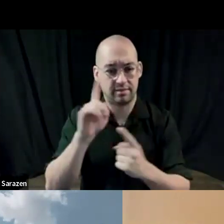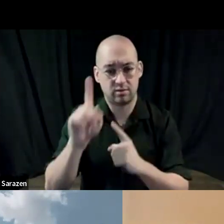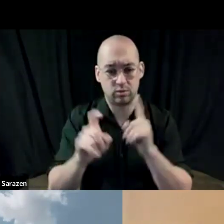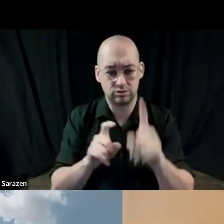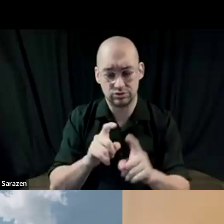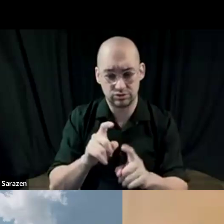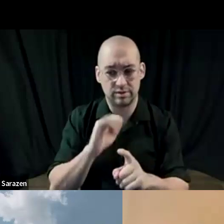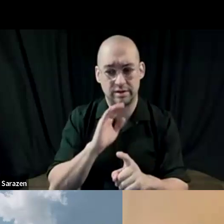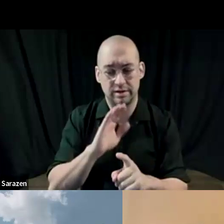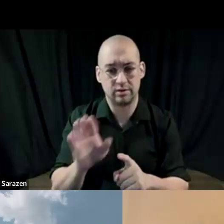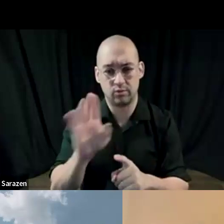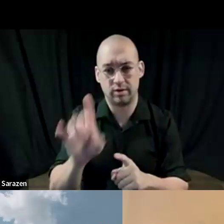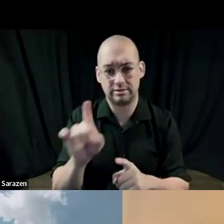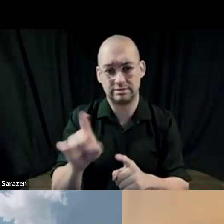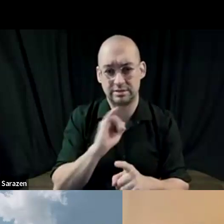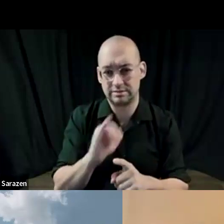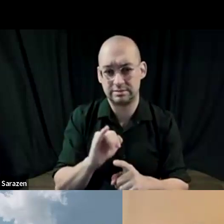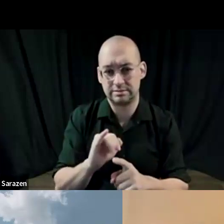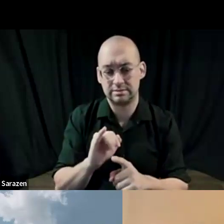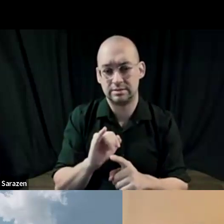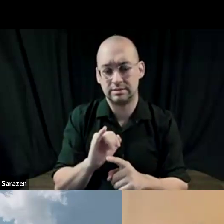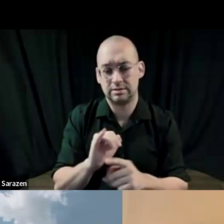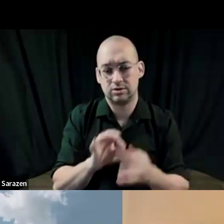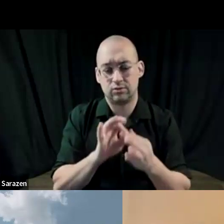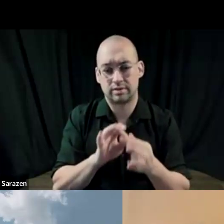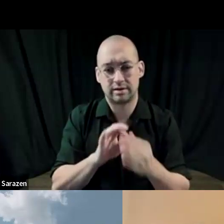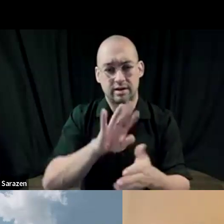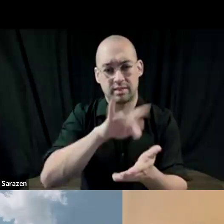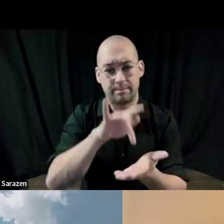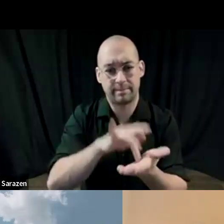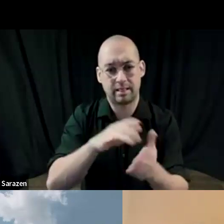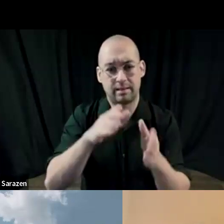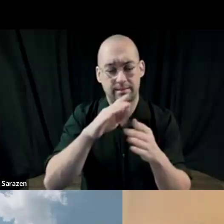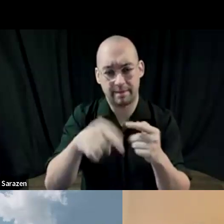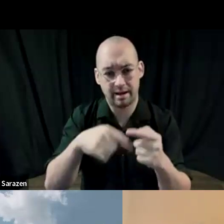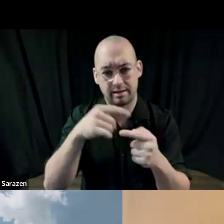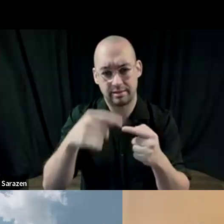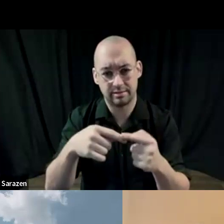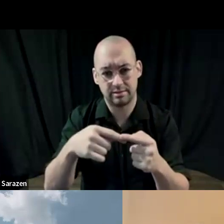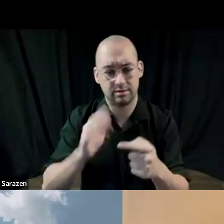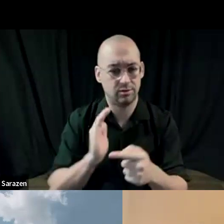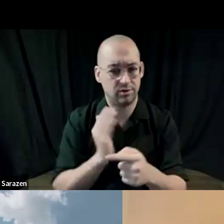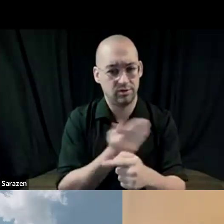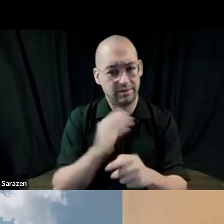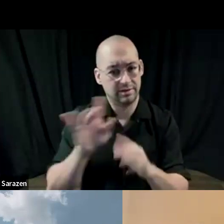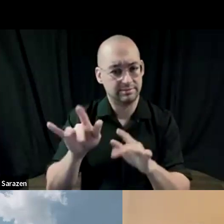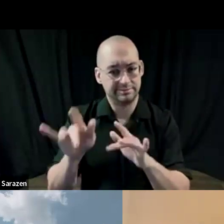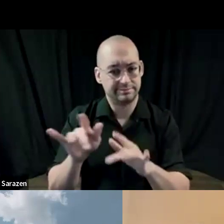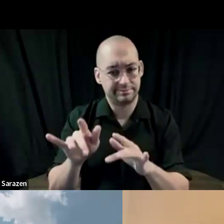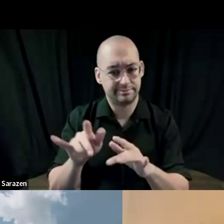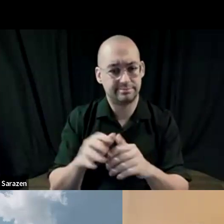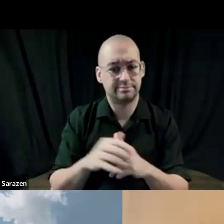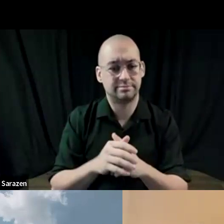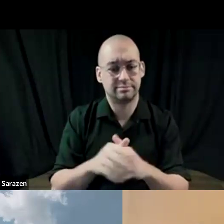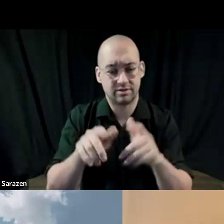asking is related to the middle mile, and we empathize, and we know that, like within Broadband for All, there are